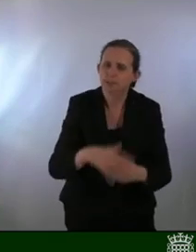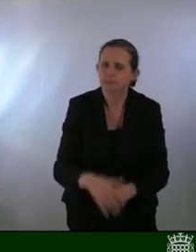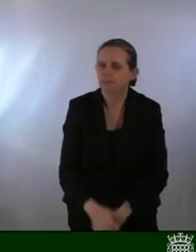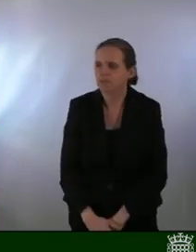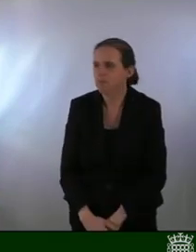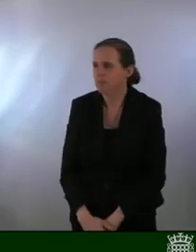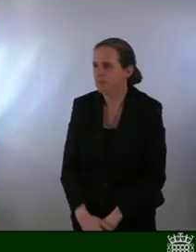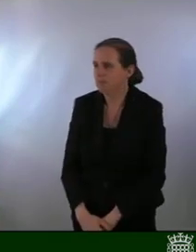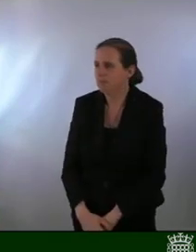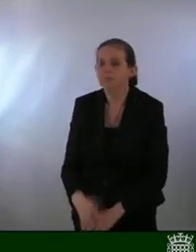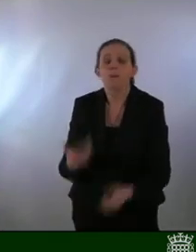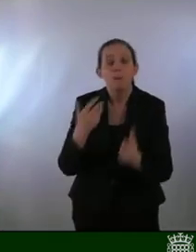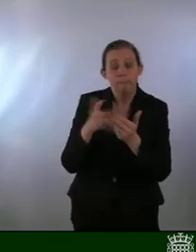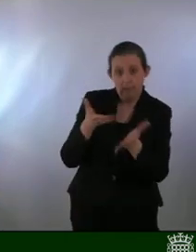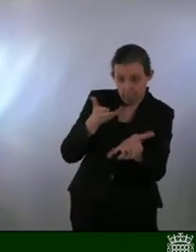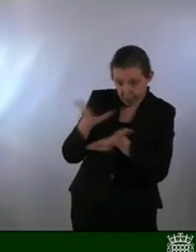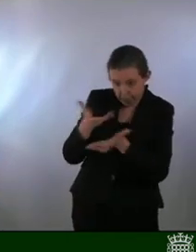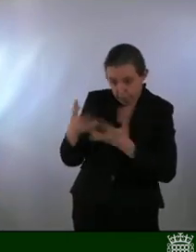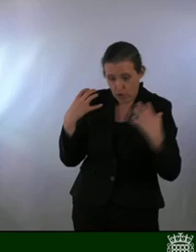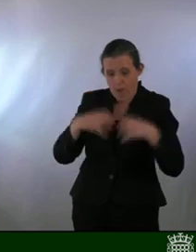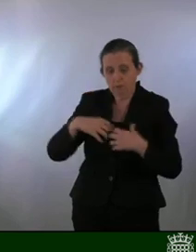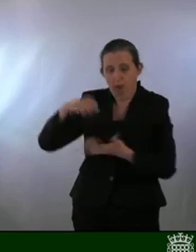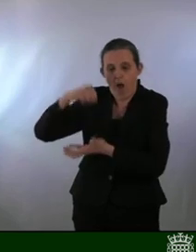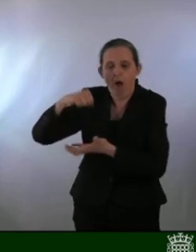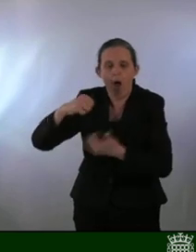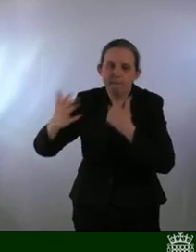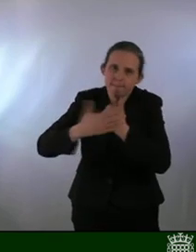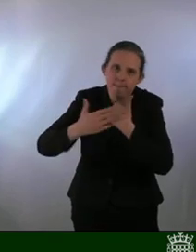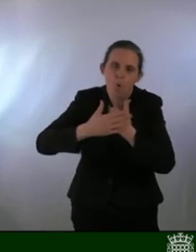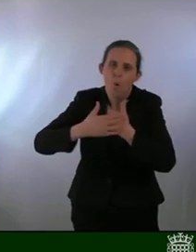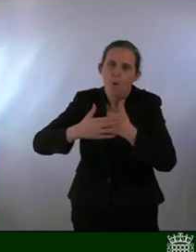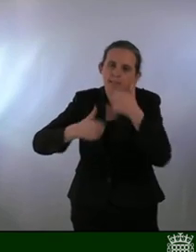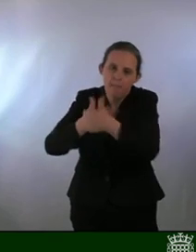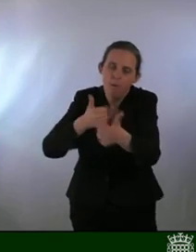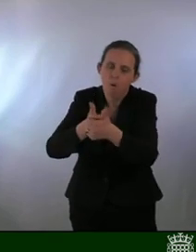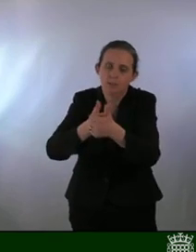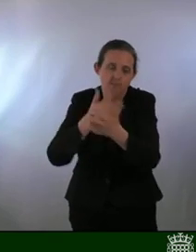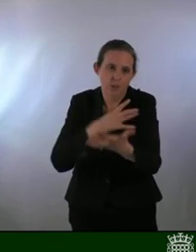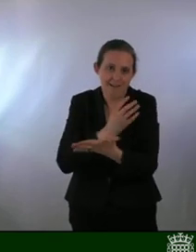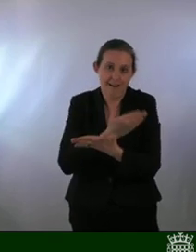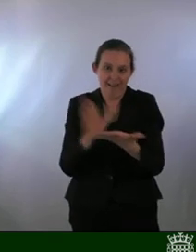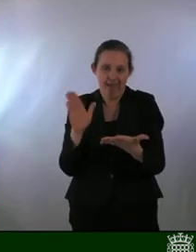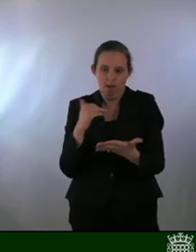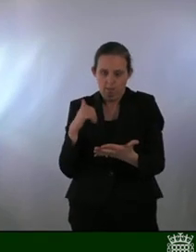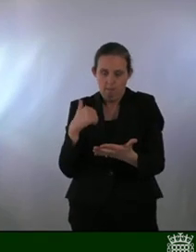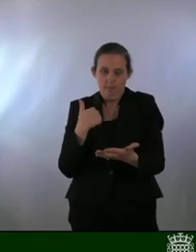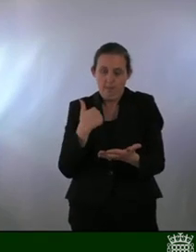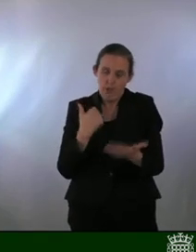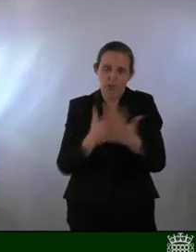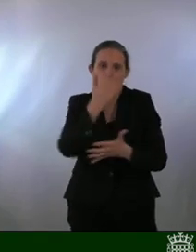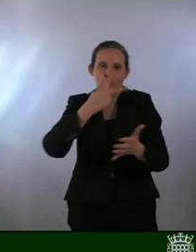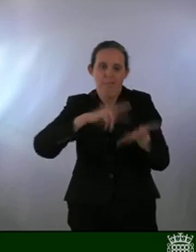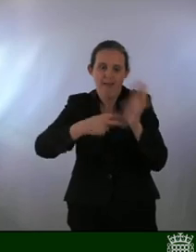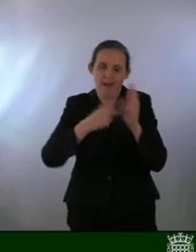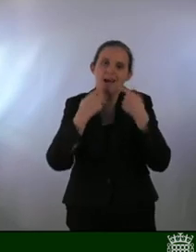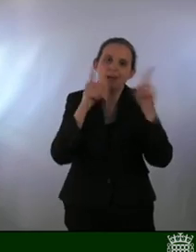I'm discussing with the Chancellor of the Exchequer a further package of support because it is absolutely clear that the measures that we are having to take will